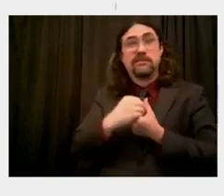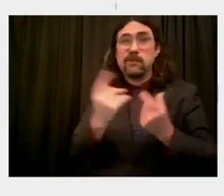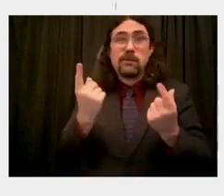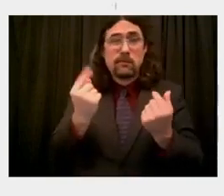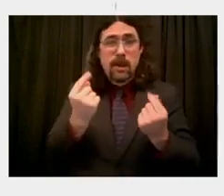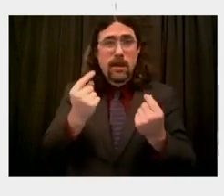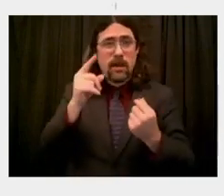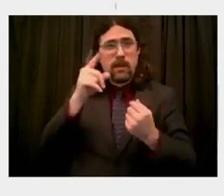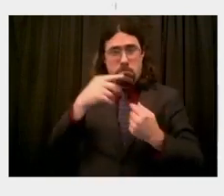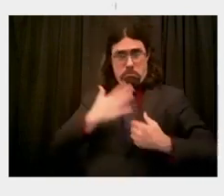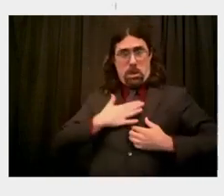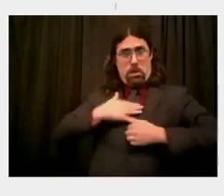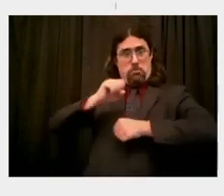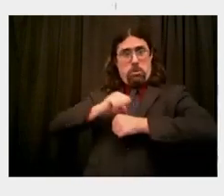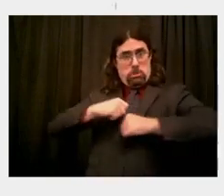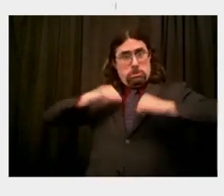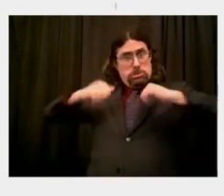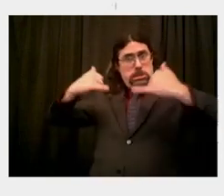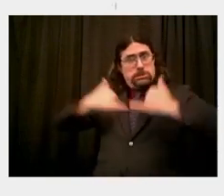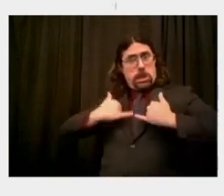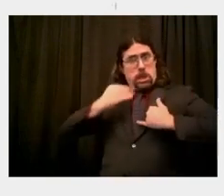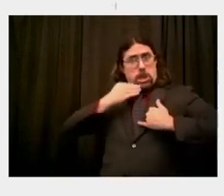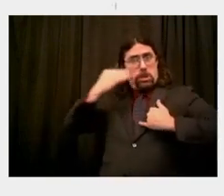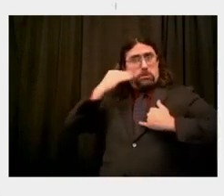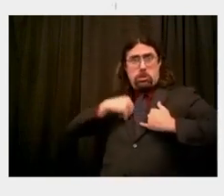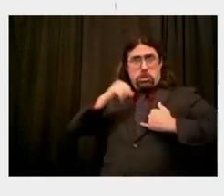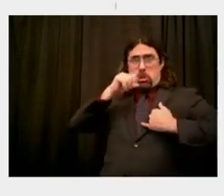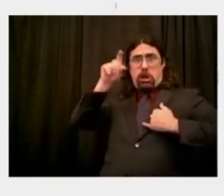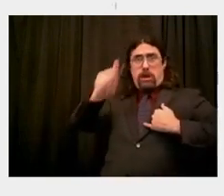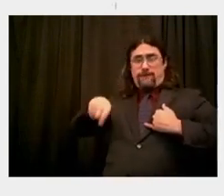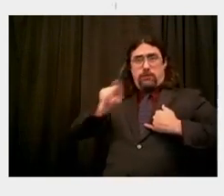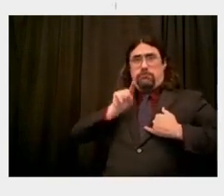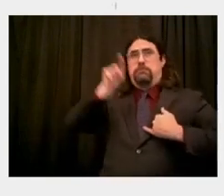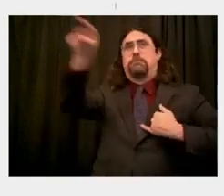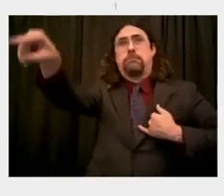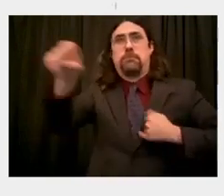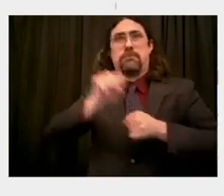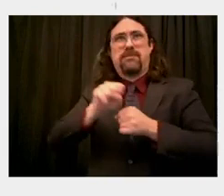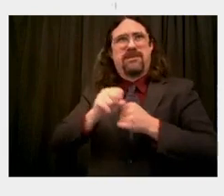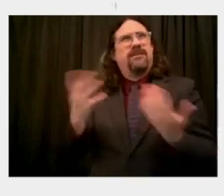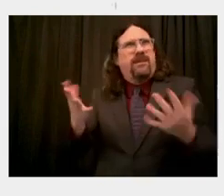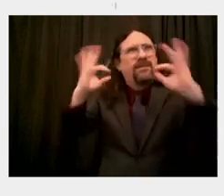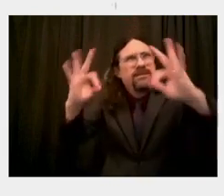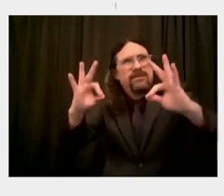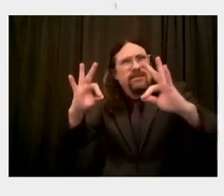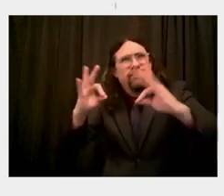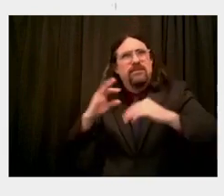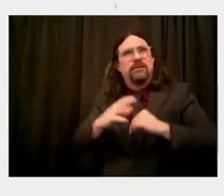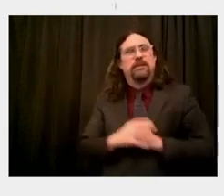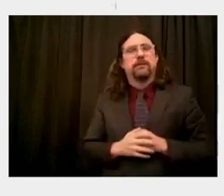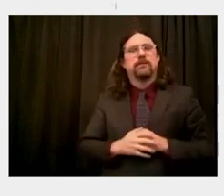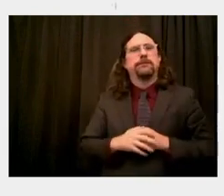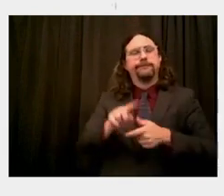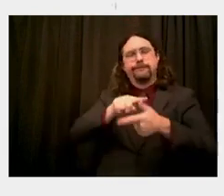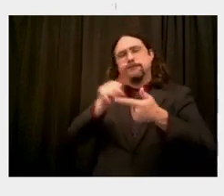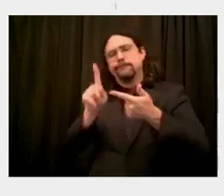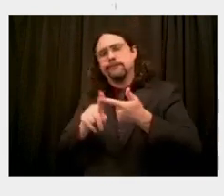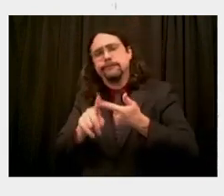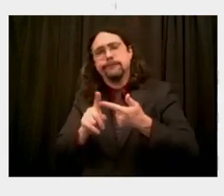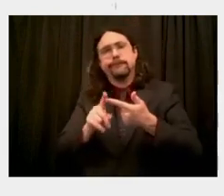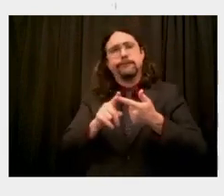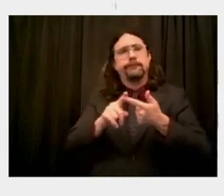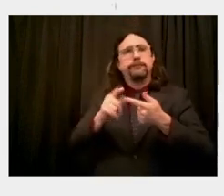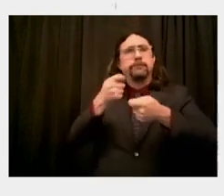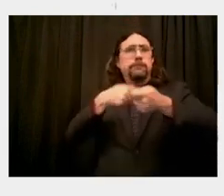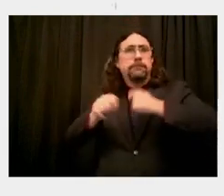that would be, you know, a more desirable alternative. And as the mayor says, that there are ways in which we